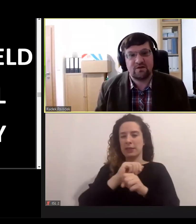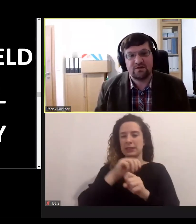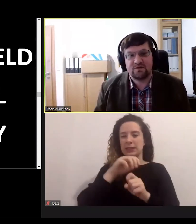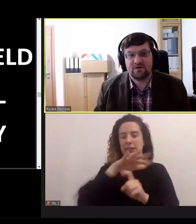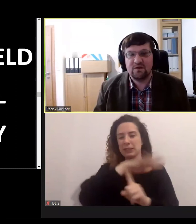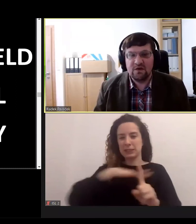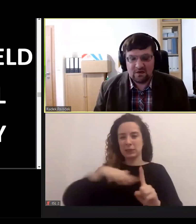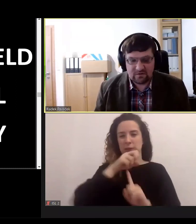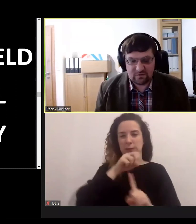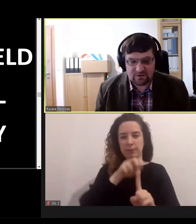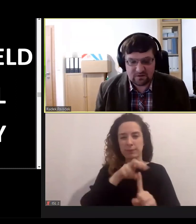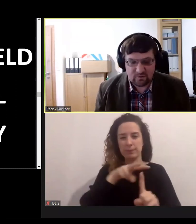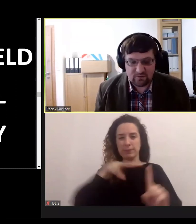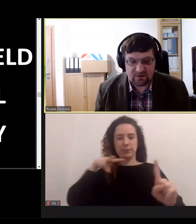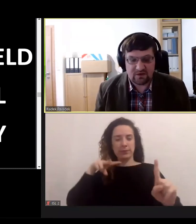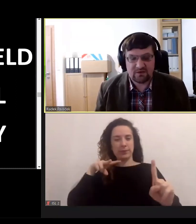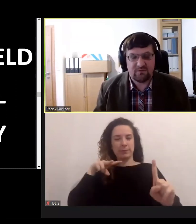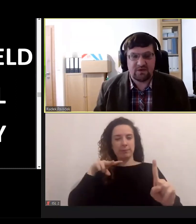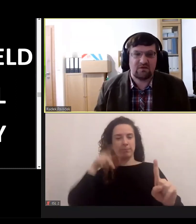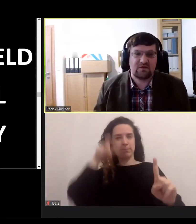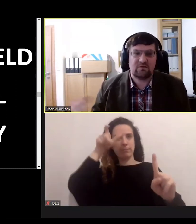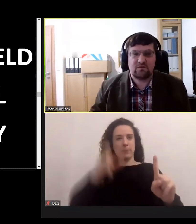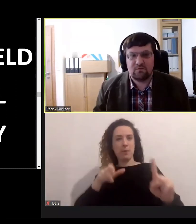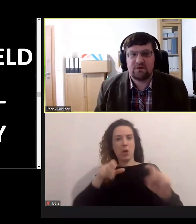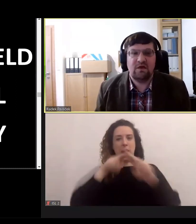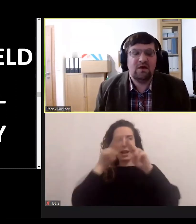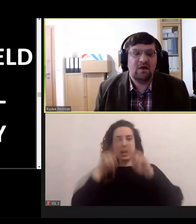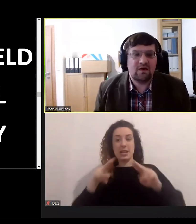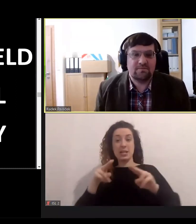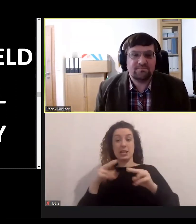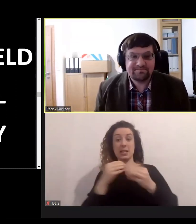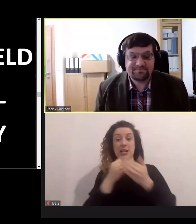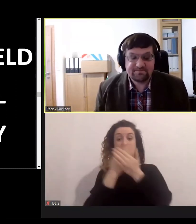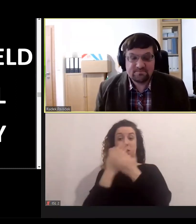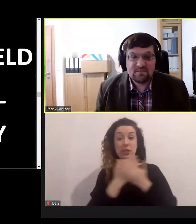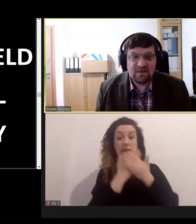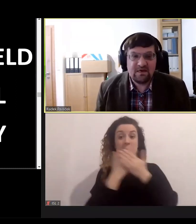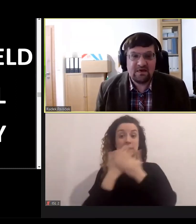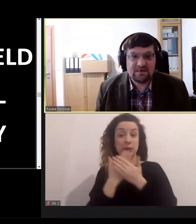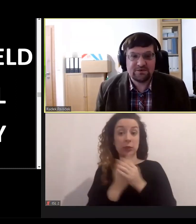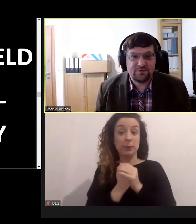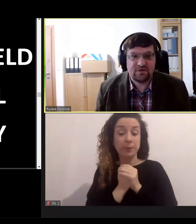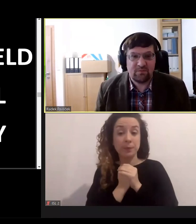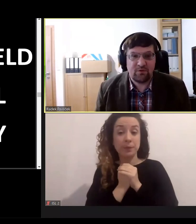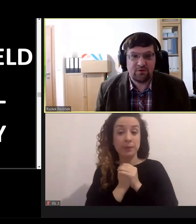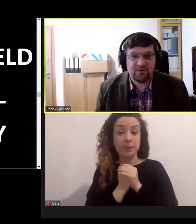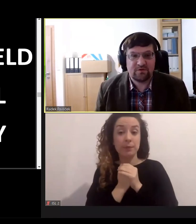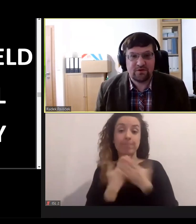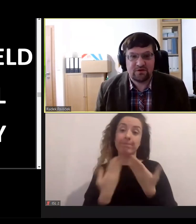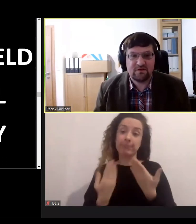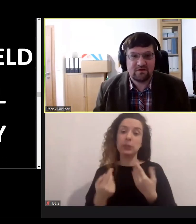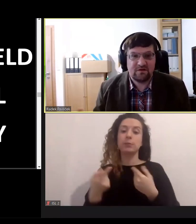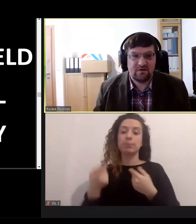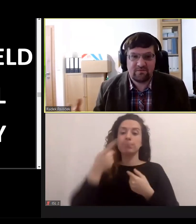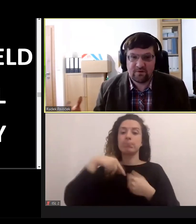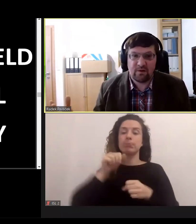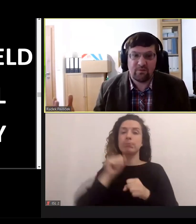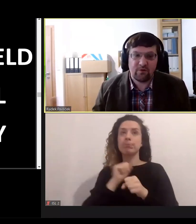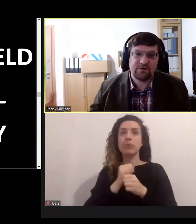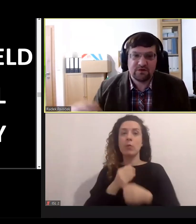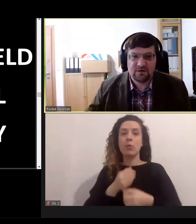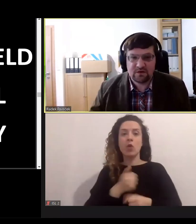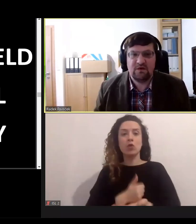my country. But fortunately, we have a very clever management, and